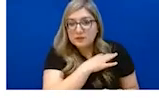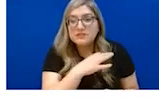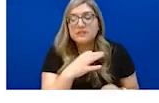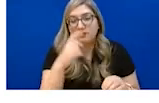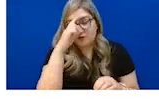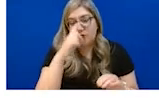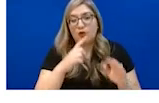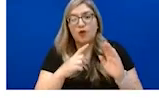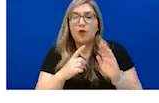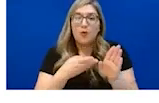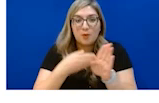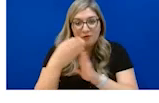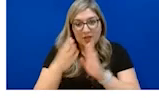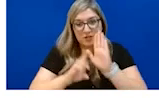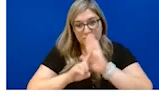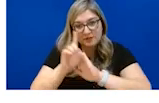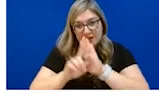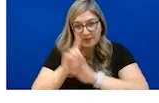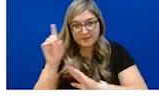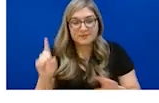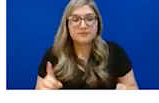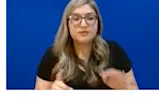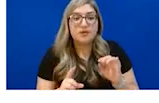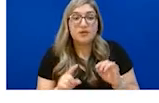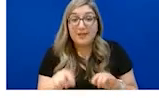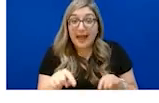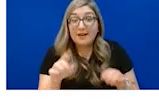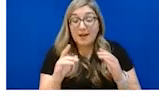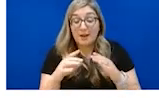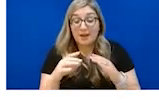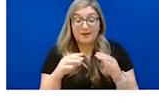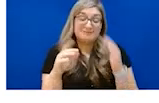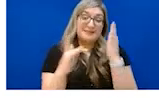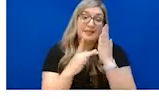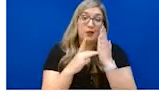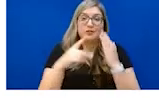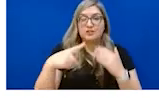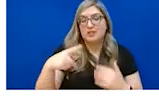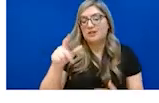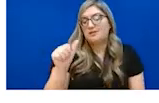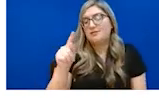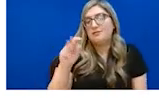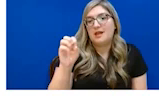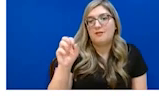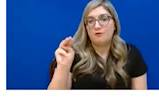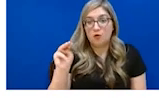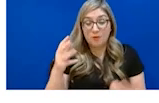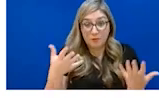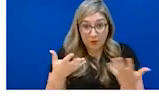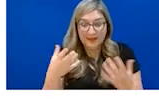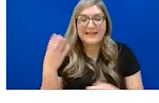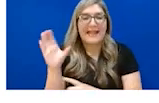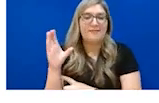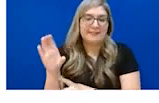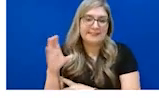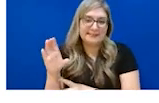That technology platform is Canvas. When I was talking to my colleagues in other states during